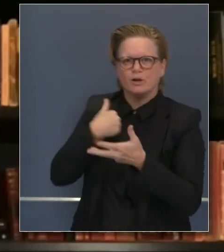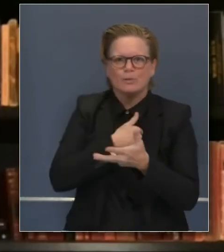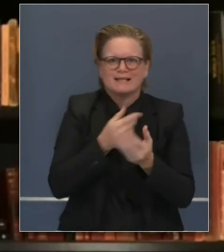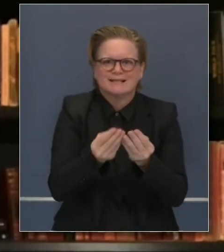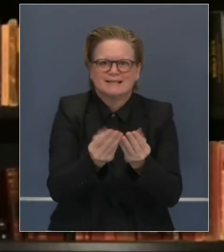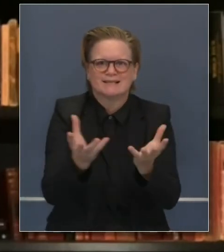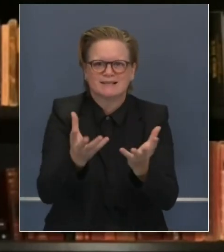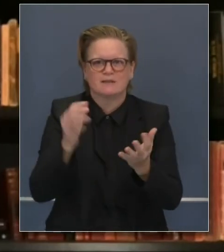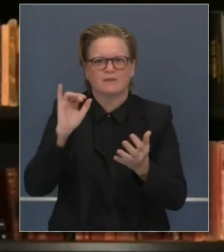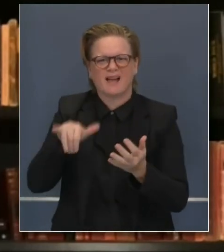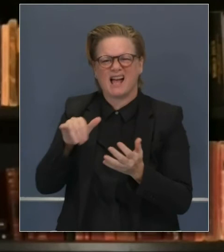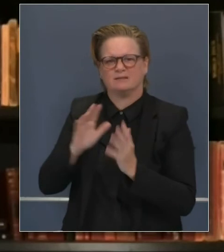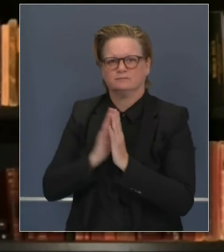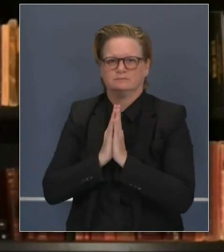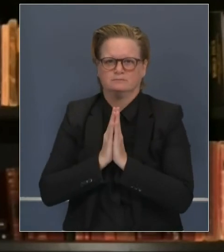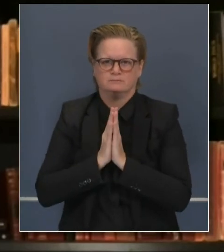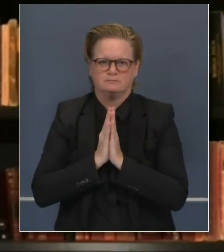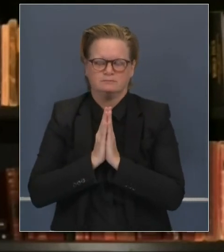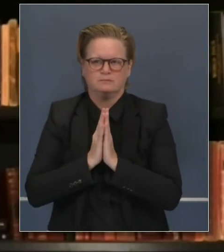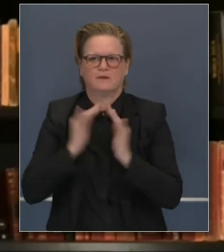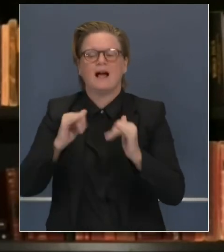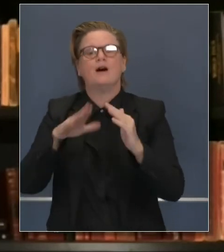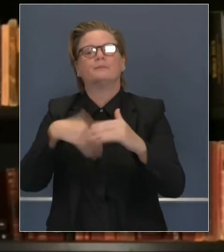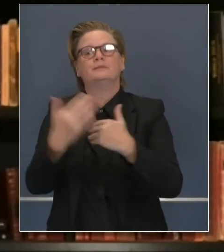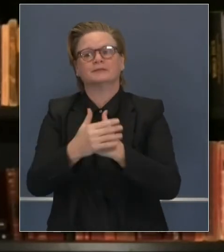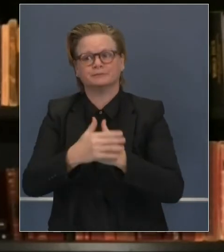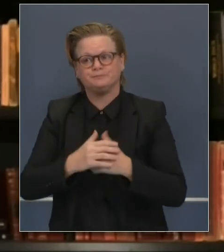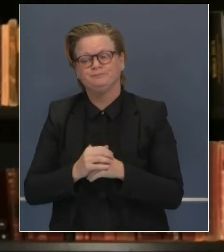Maricela de la Cruz, Univision 19.